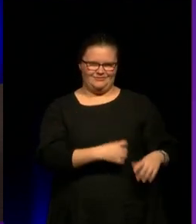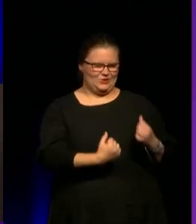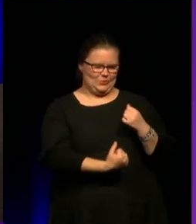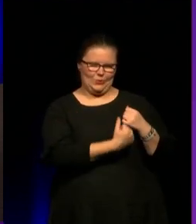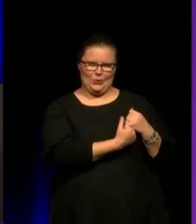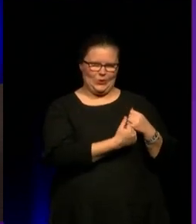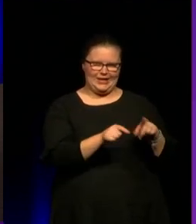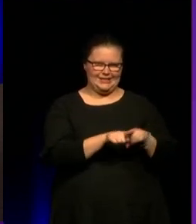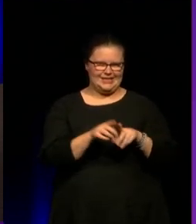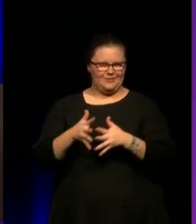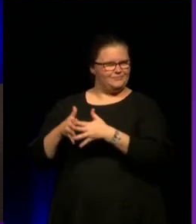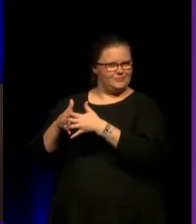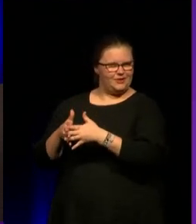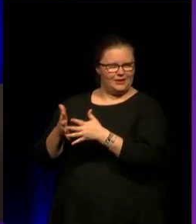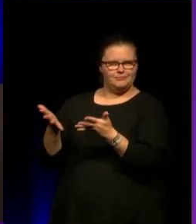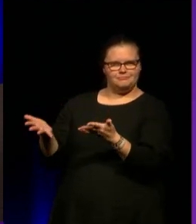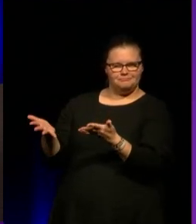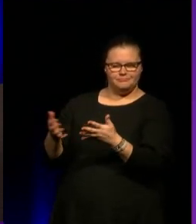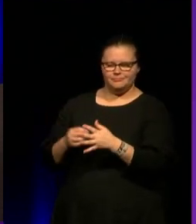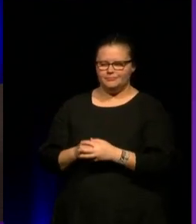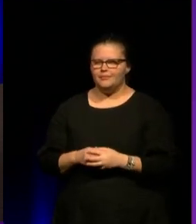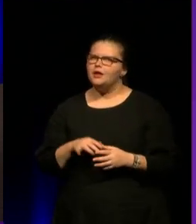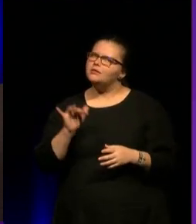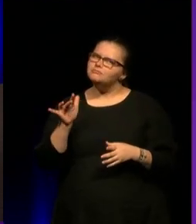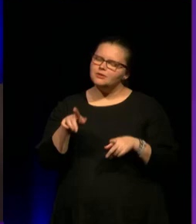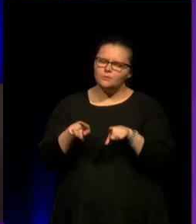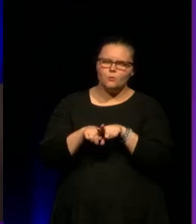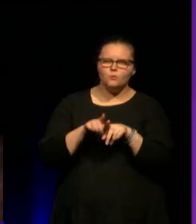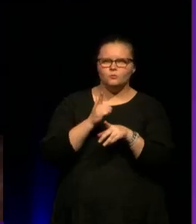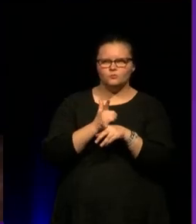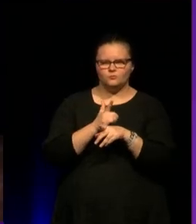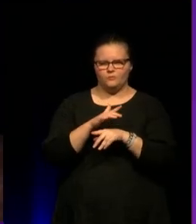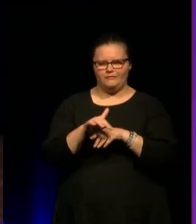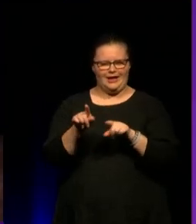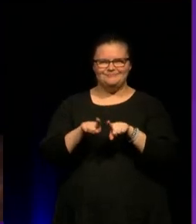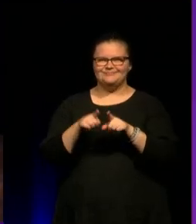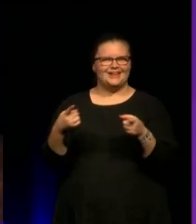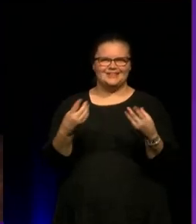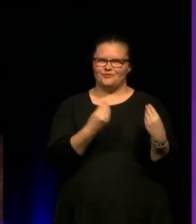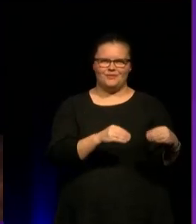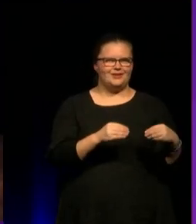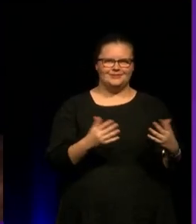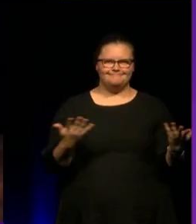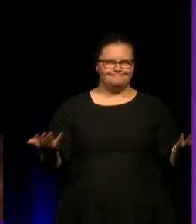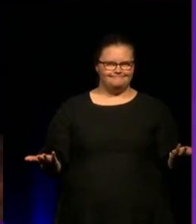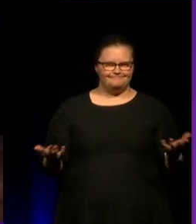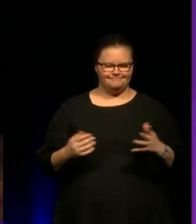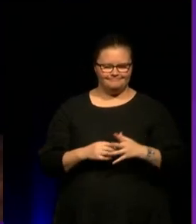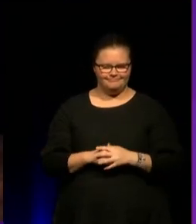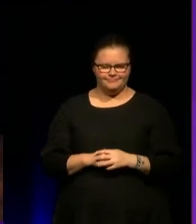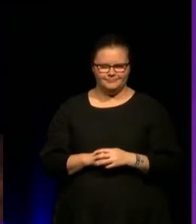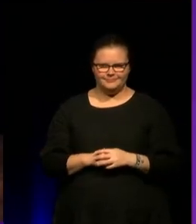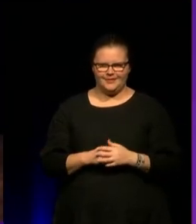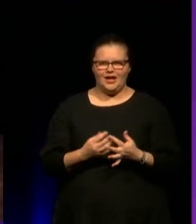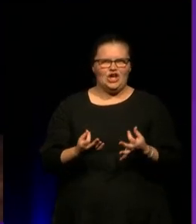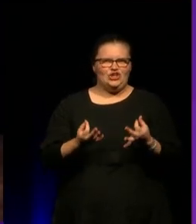up to this point? But you might explain in relation to that, this is a different market for your product, isn't it? We